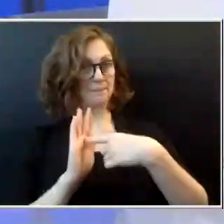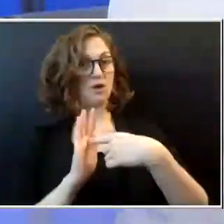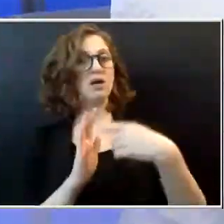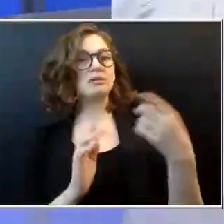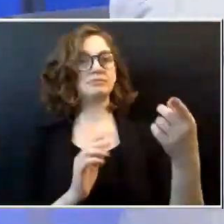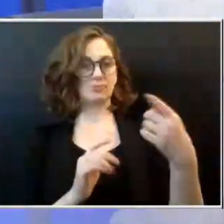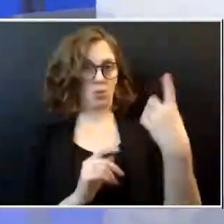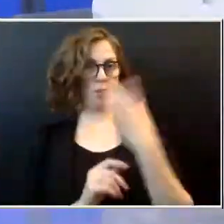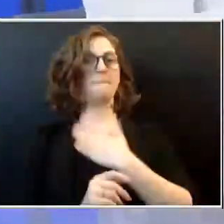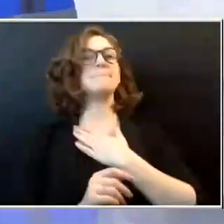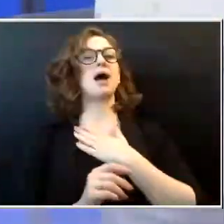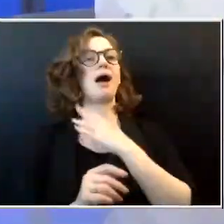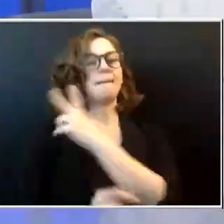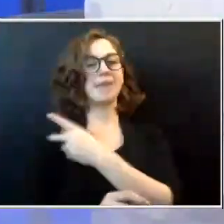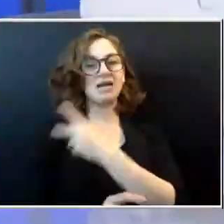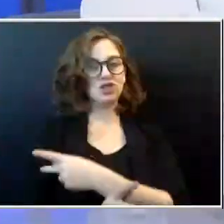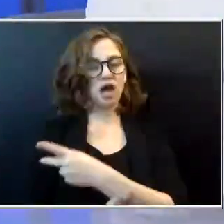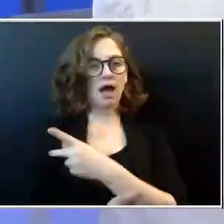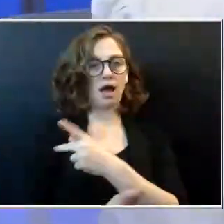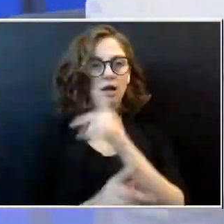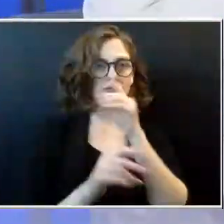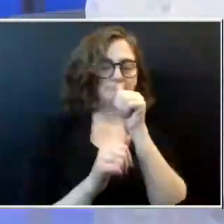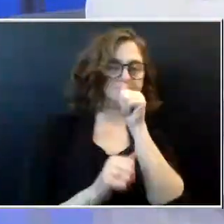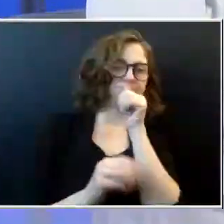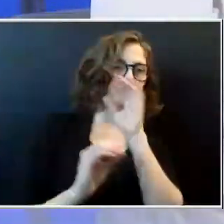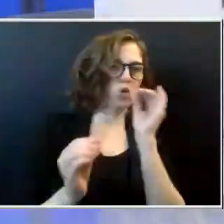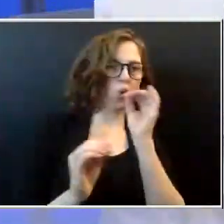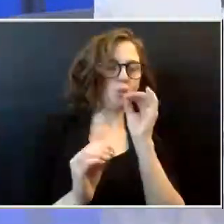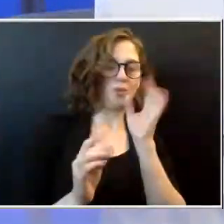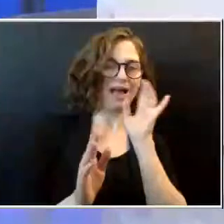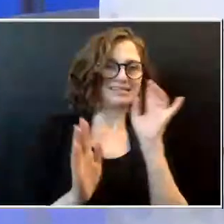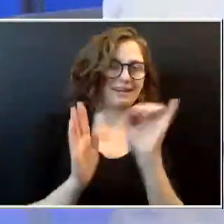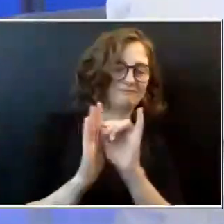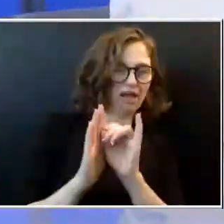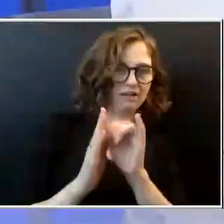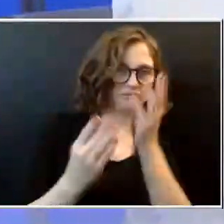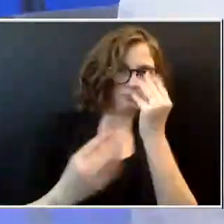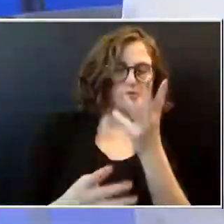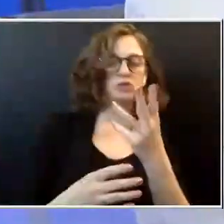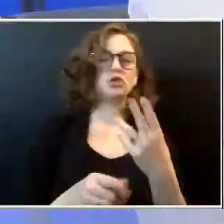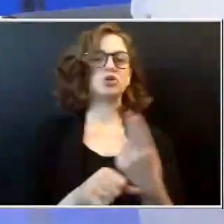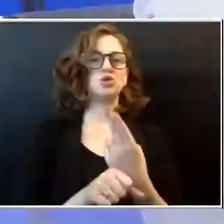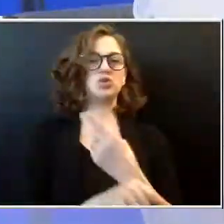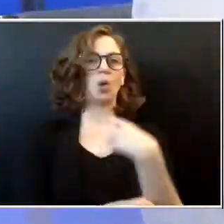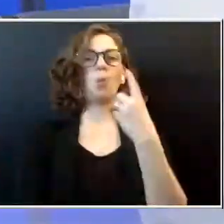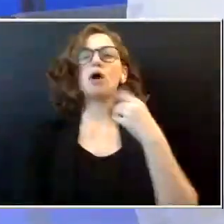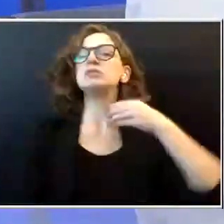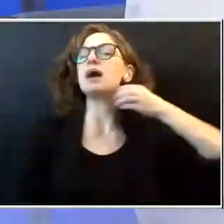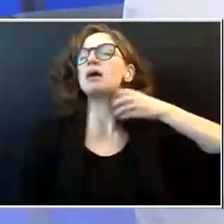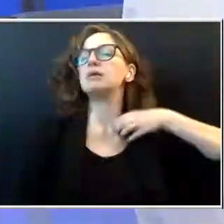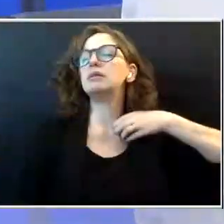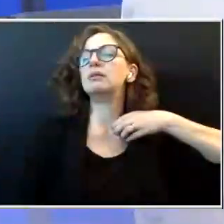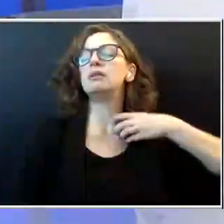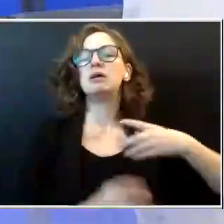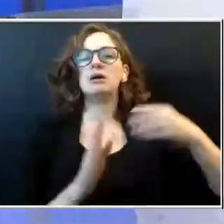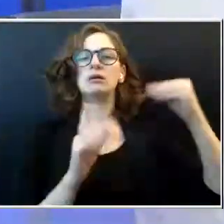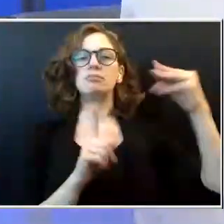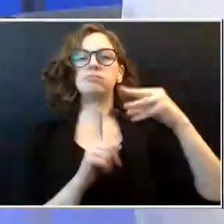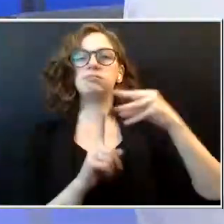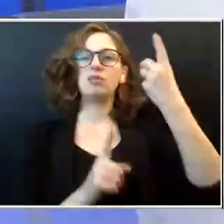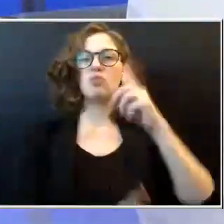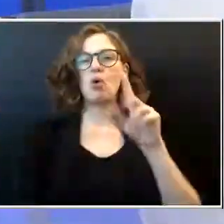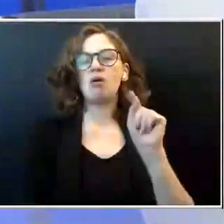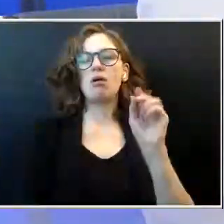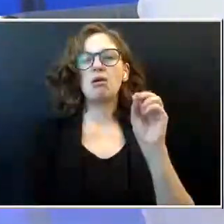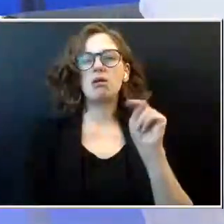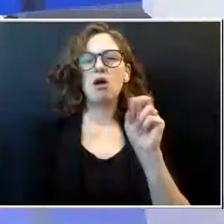what we call ipsilateral or one-sided radiation treatment for a tonsil cancer. And you can see that it does a great job of delivering